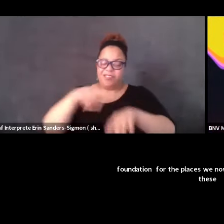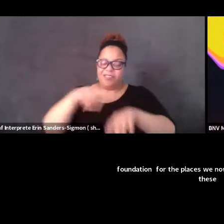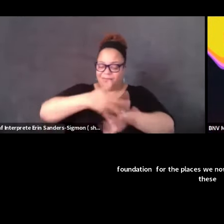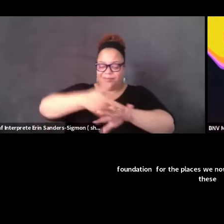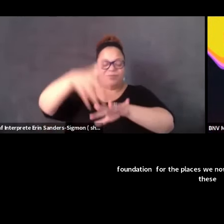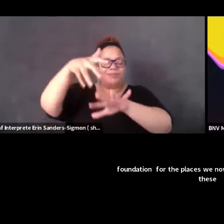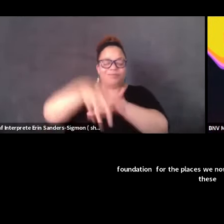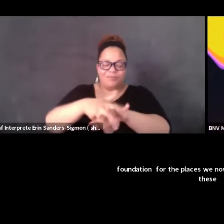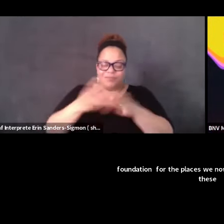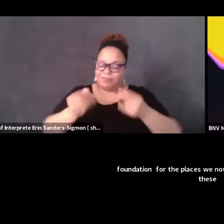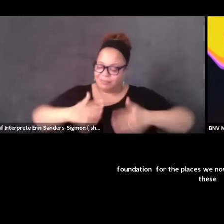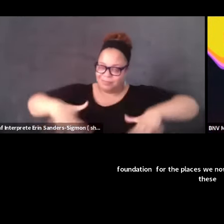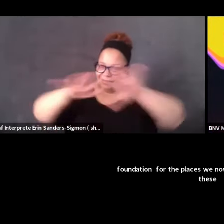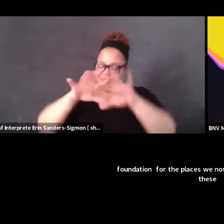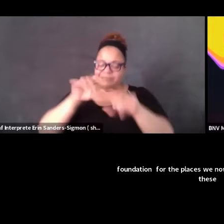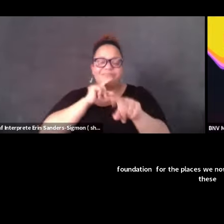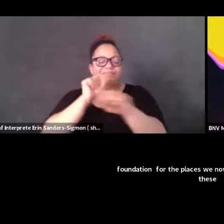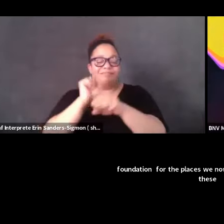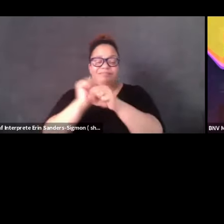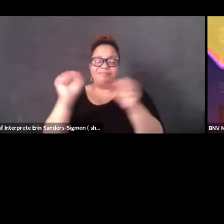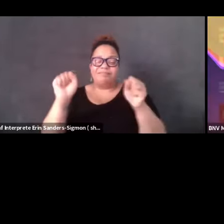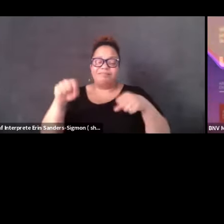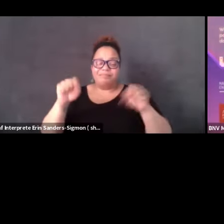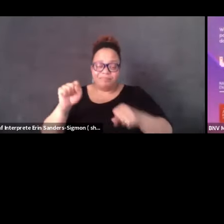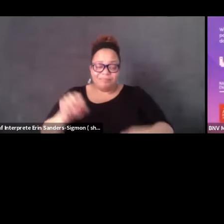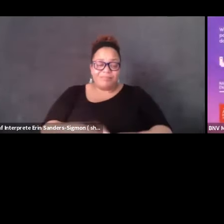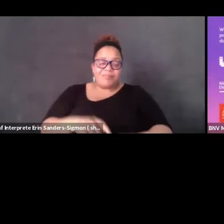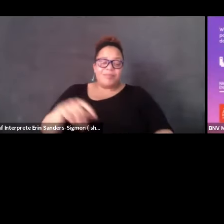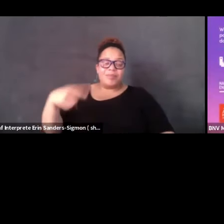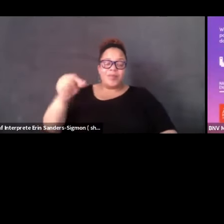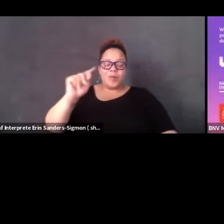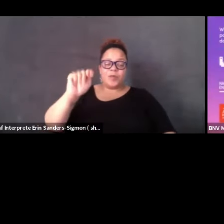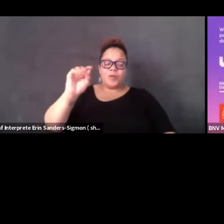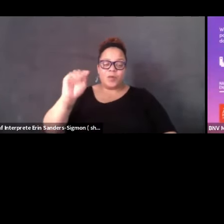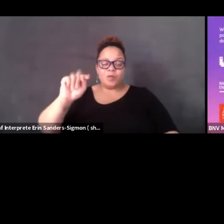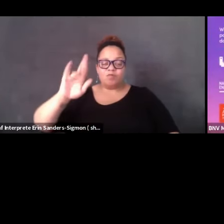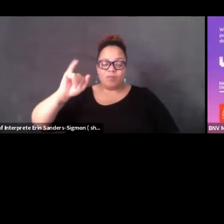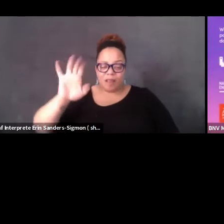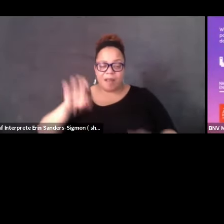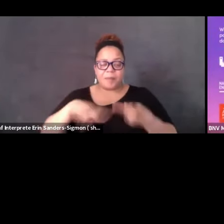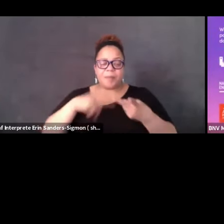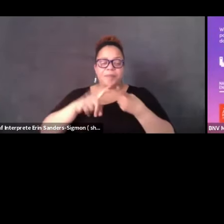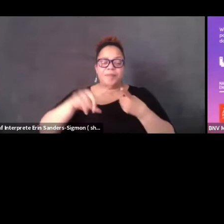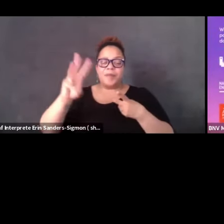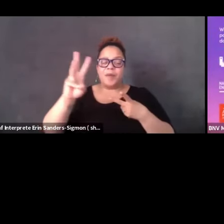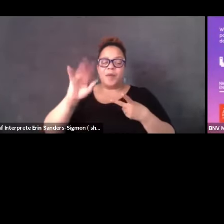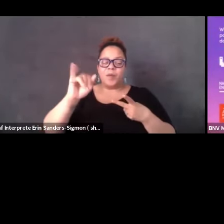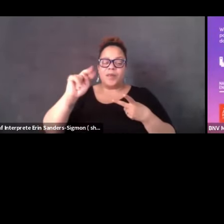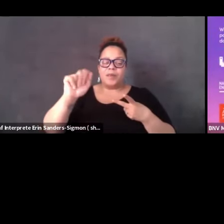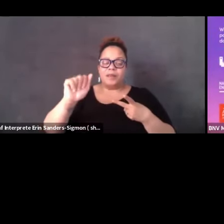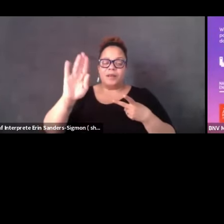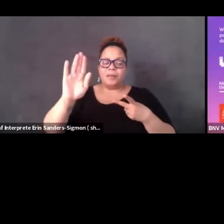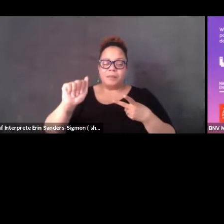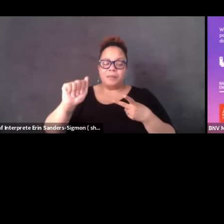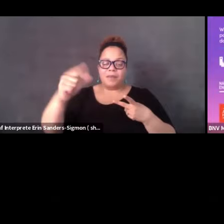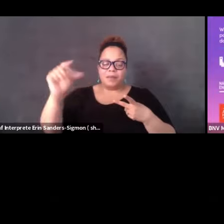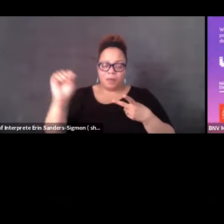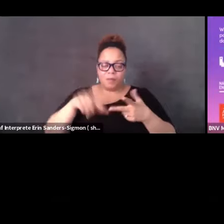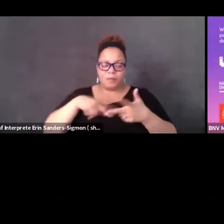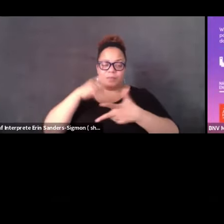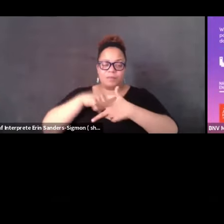Oto tribe, Winnebago, Missouria, Iowas, Menominee, Meskwaki, Sauk, Miami,